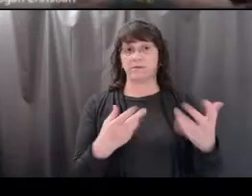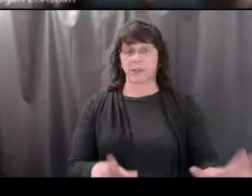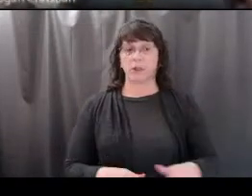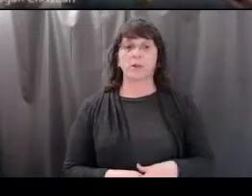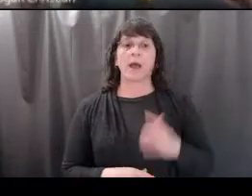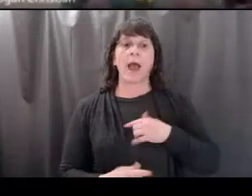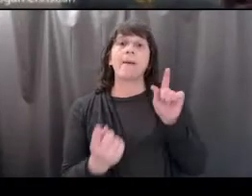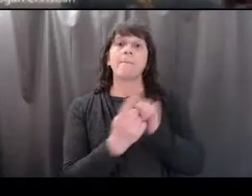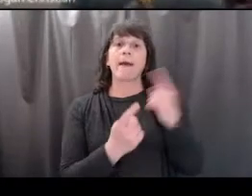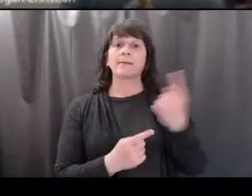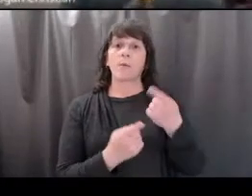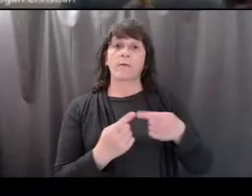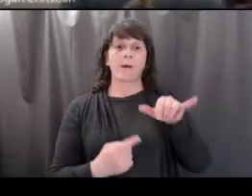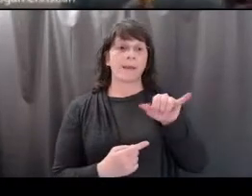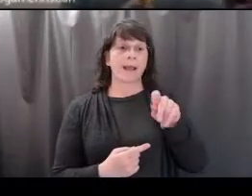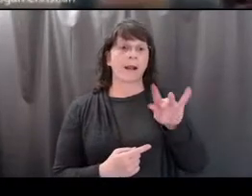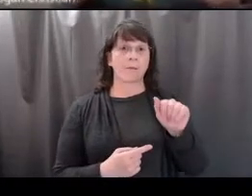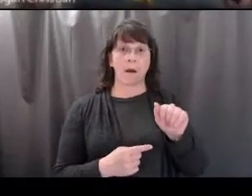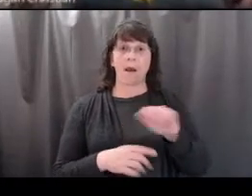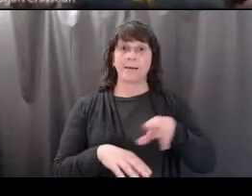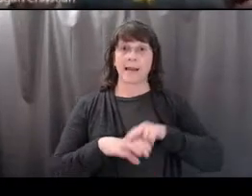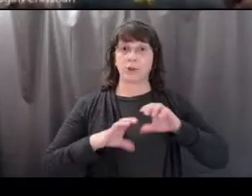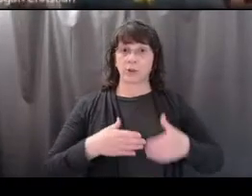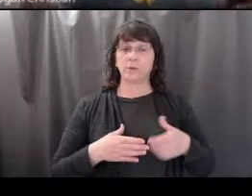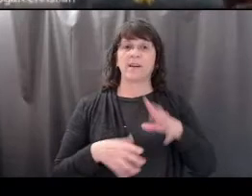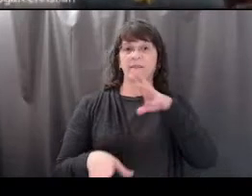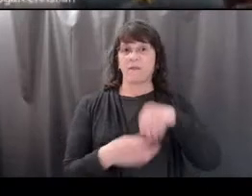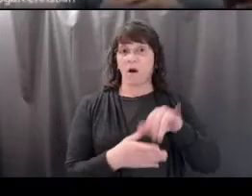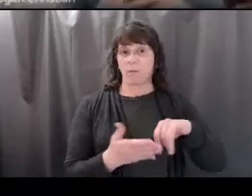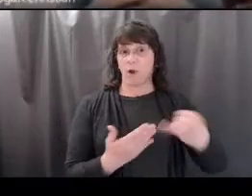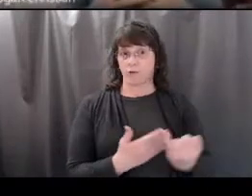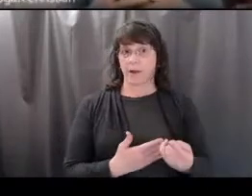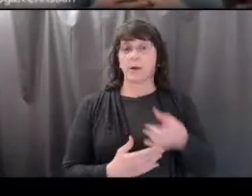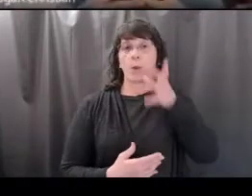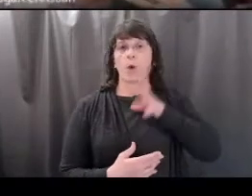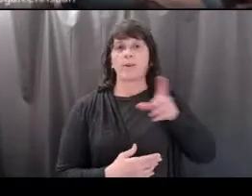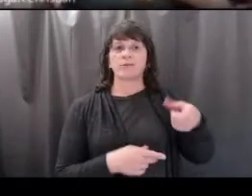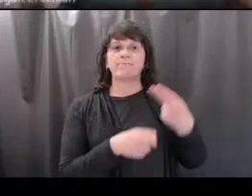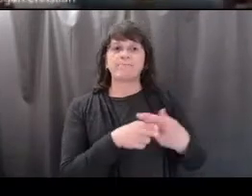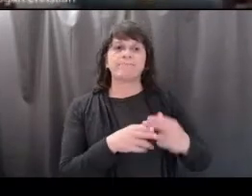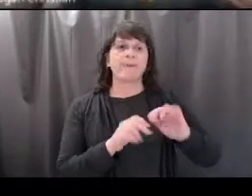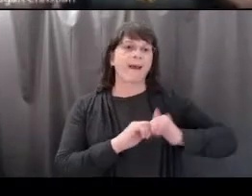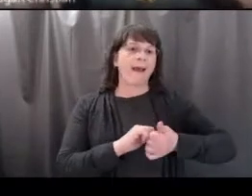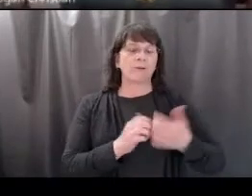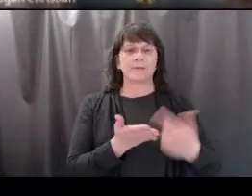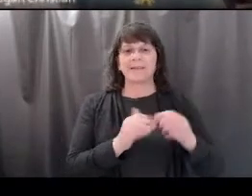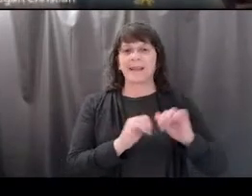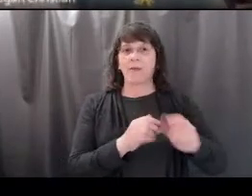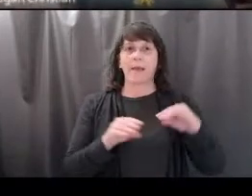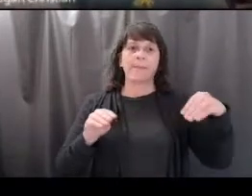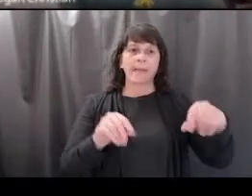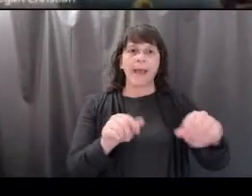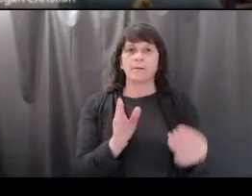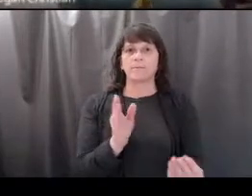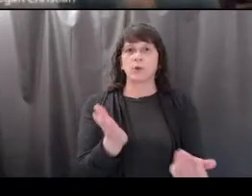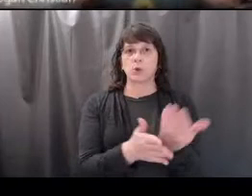got to meet someone from the Yakima Nation who was involved in this project. And she talked about how they replanted lots of